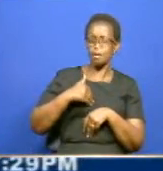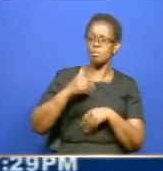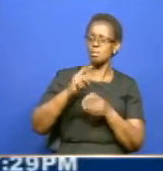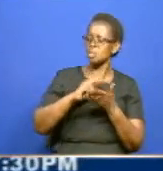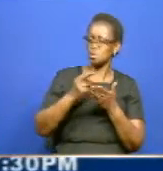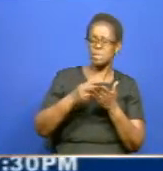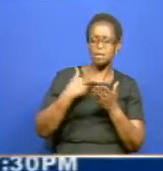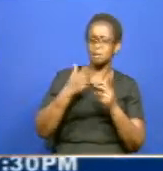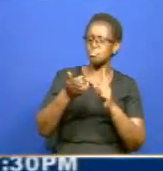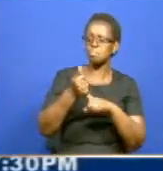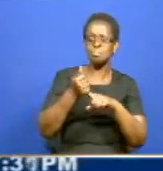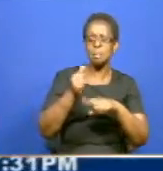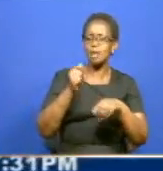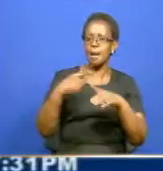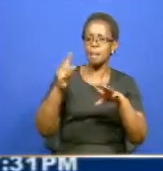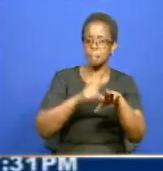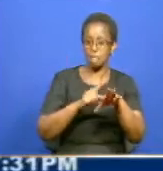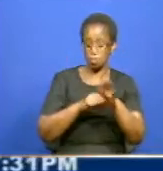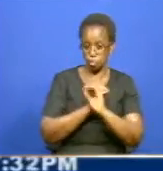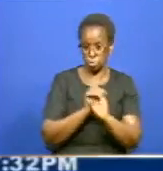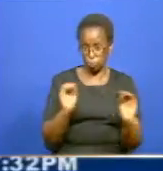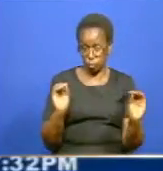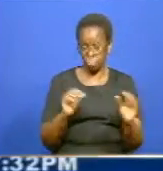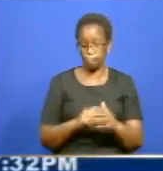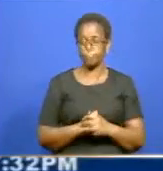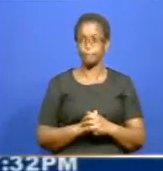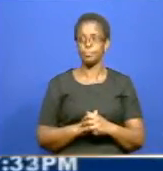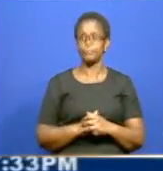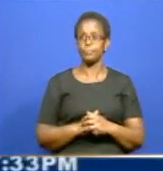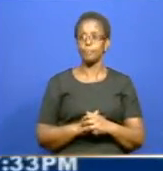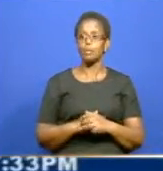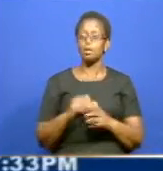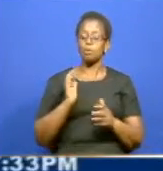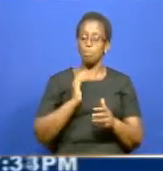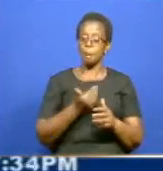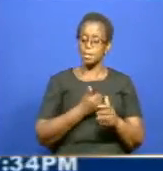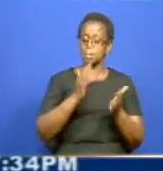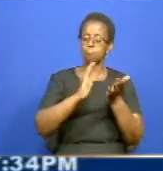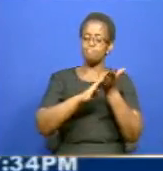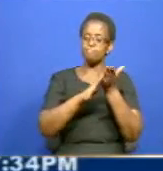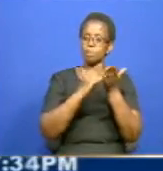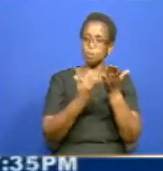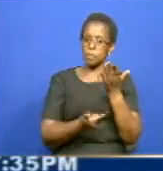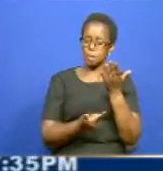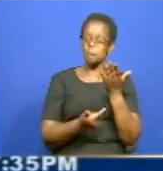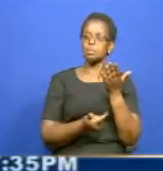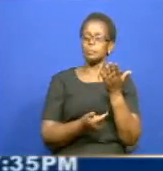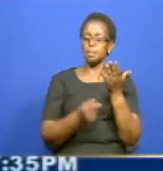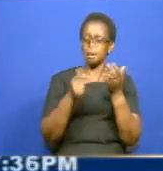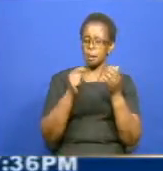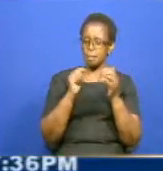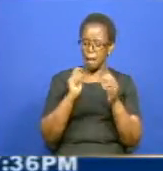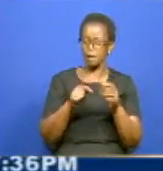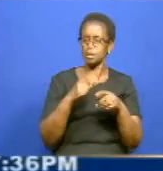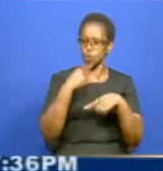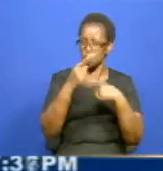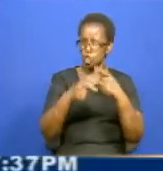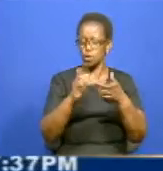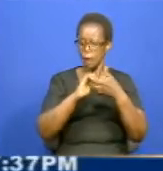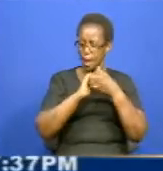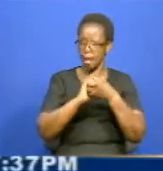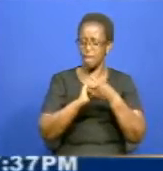Mr. Speaker, sir, based on these observations, the committee therefore recommended that there is need for continuous engagement amongst all